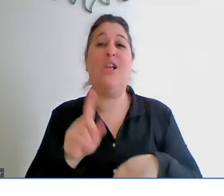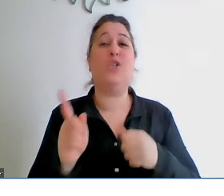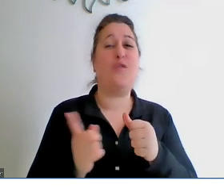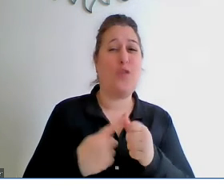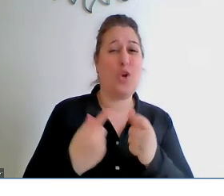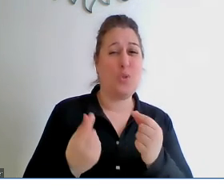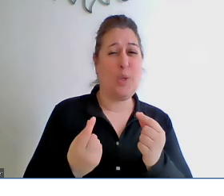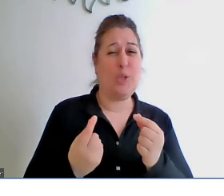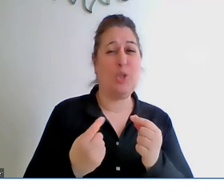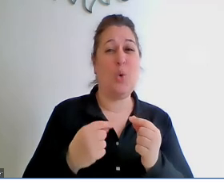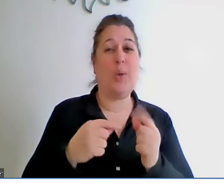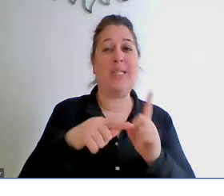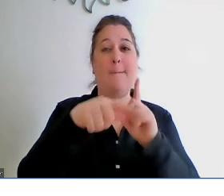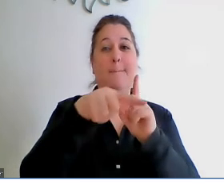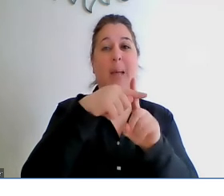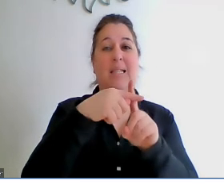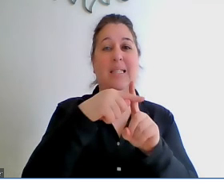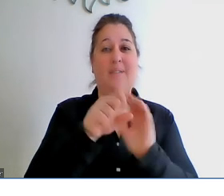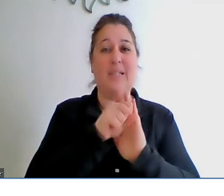diagonally. That's the first thing.